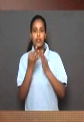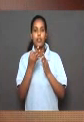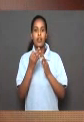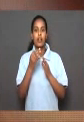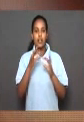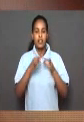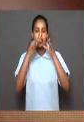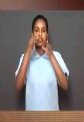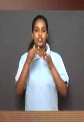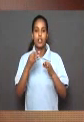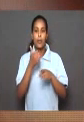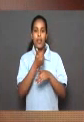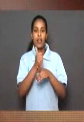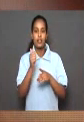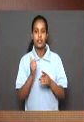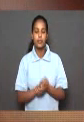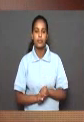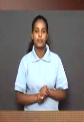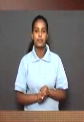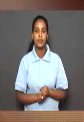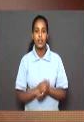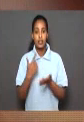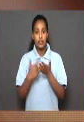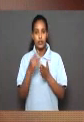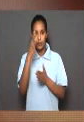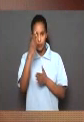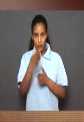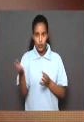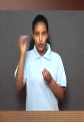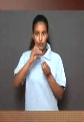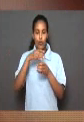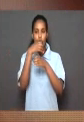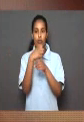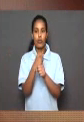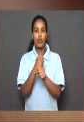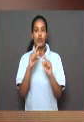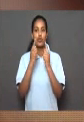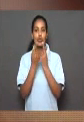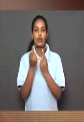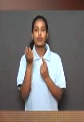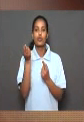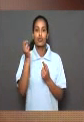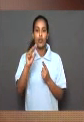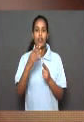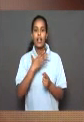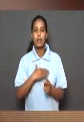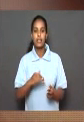as transition metals. This block also contains group 12